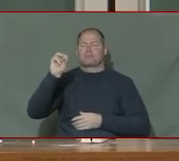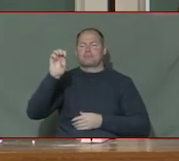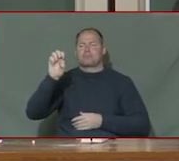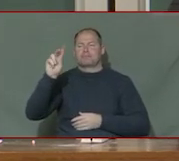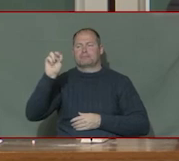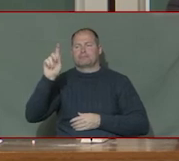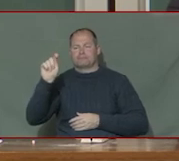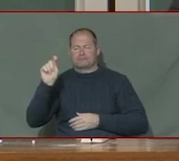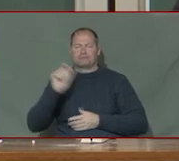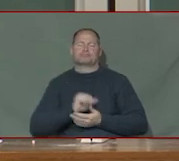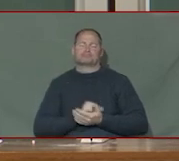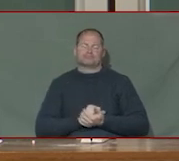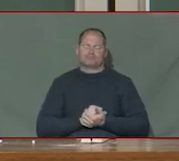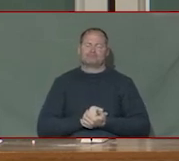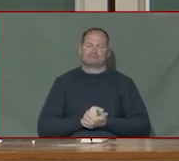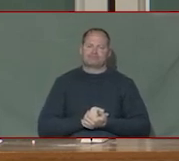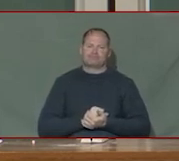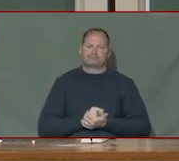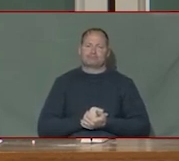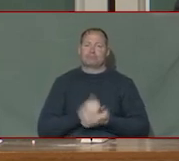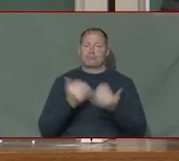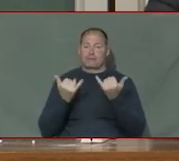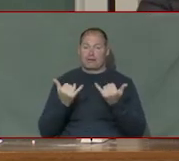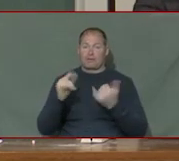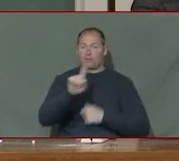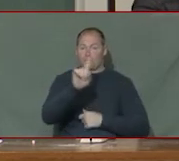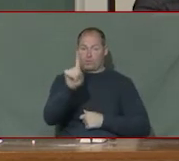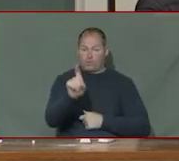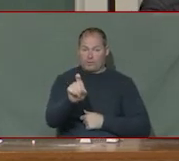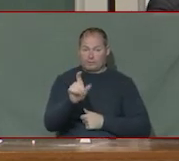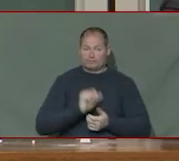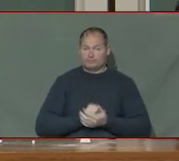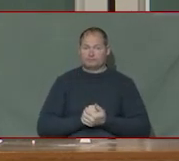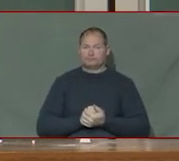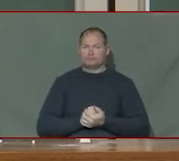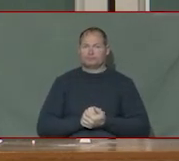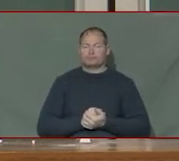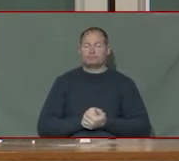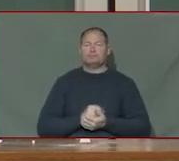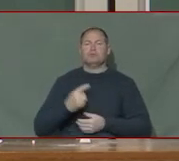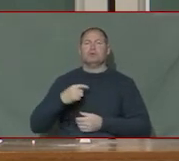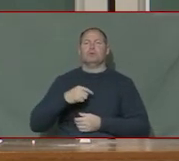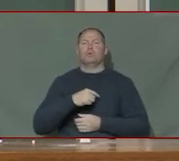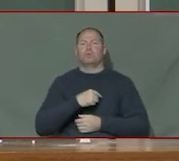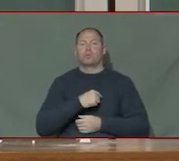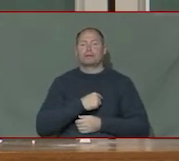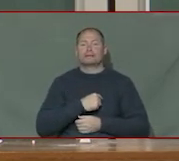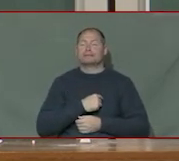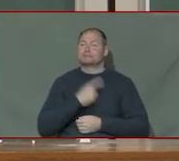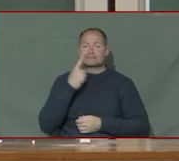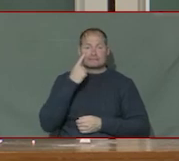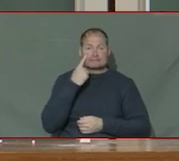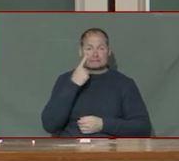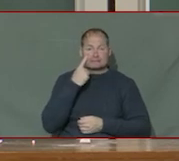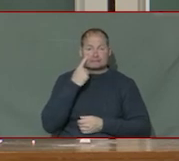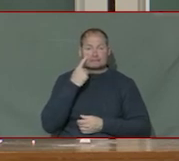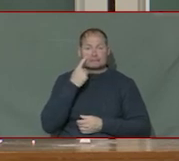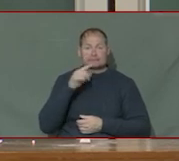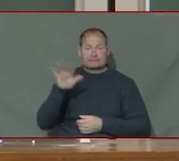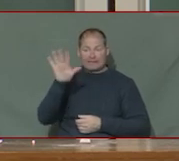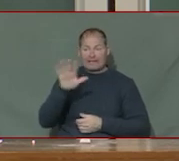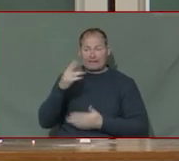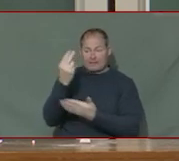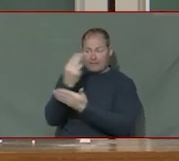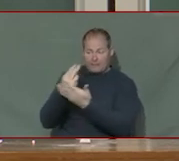the terminology. The question here is, we need to show that the shaded part, which